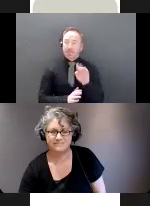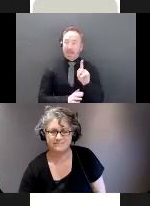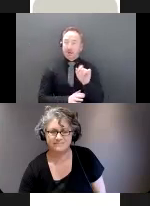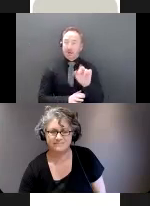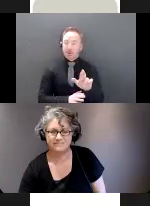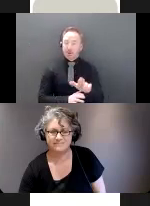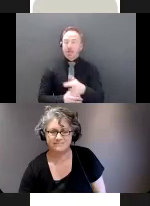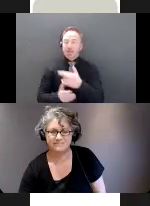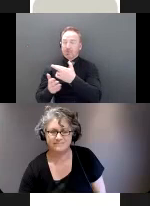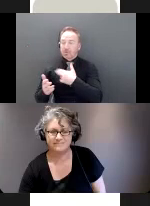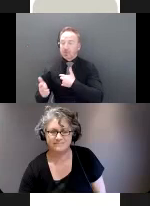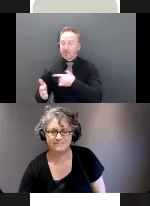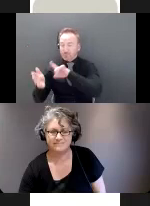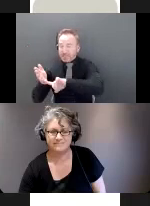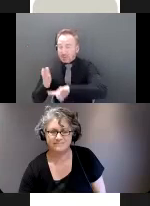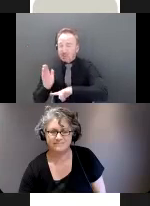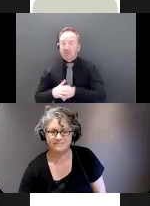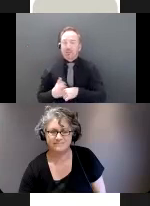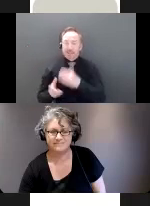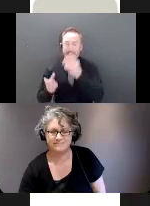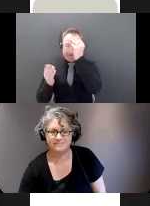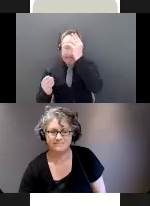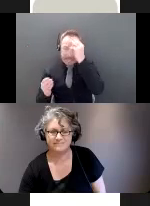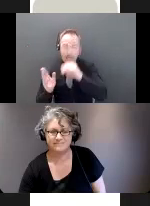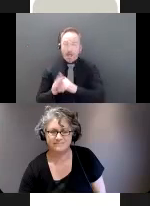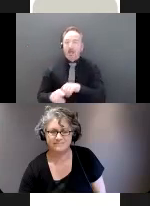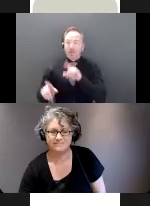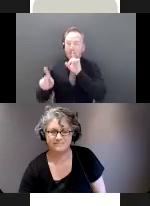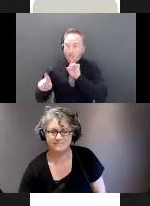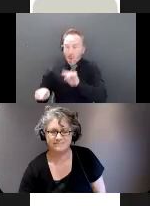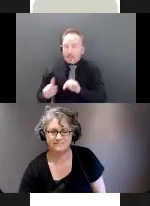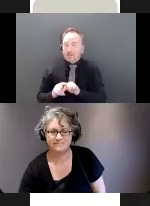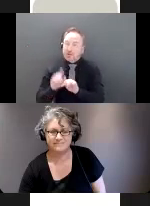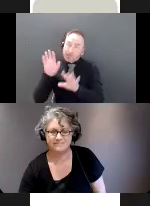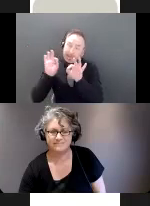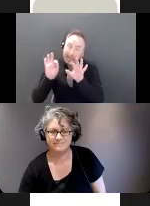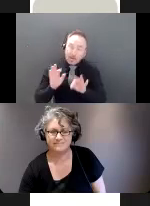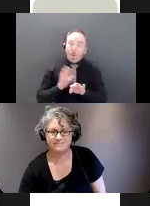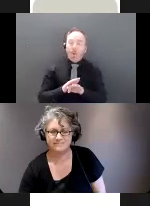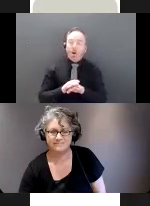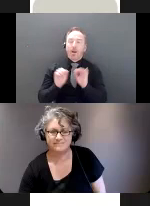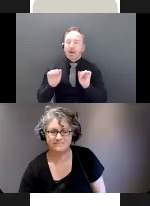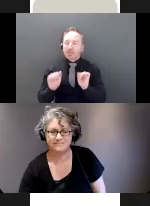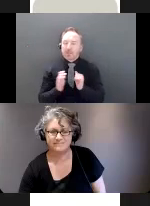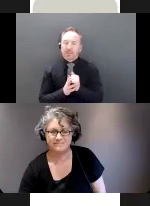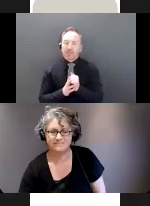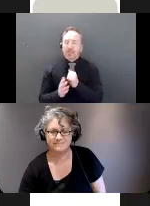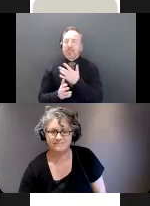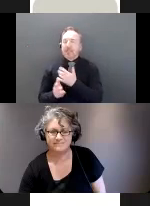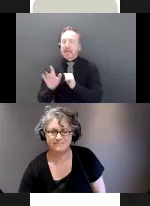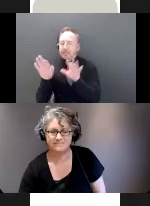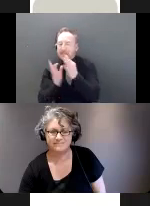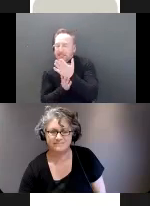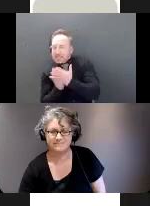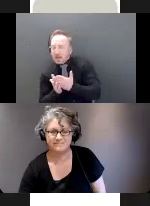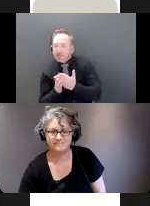and reports, and you can kind of choose whether you want to see them and have things filtered as, you know, a support for an